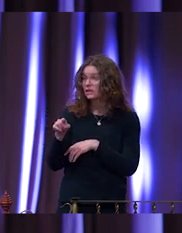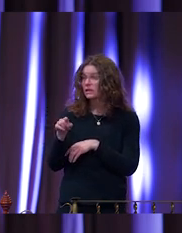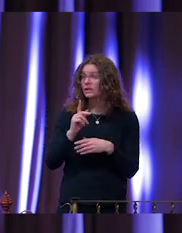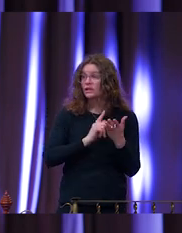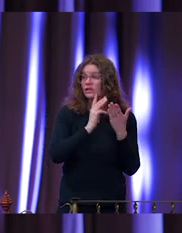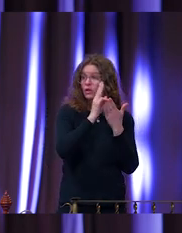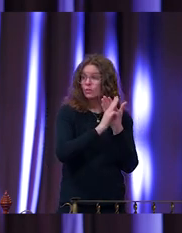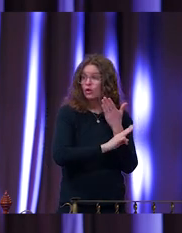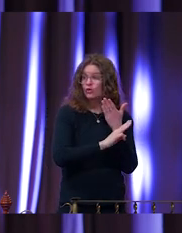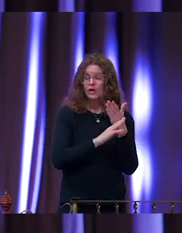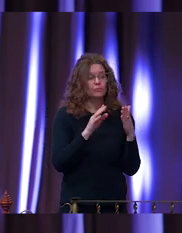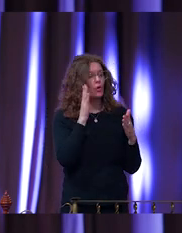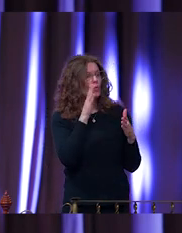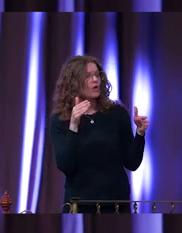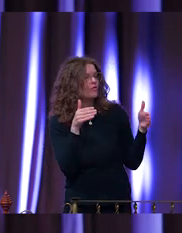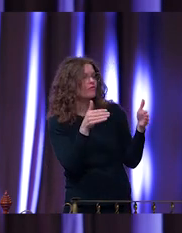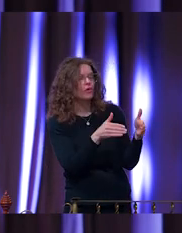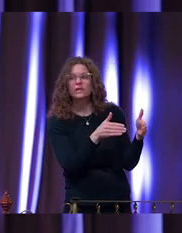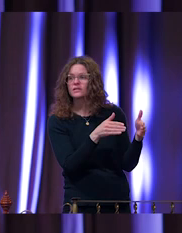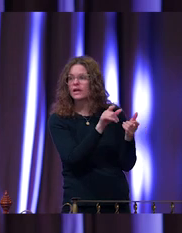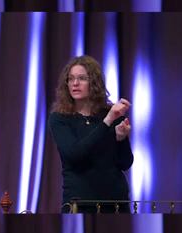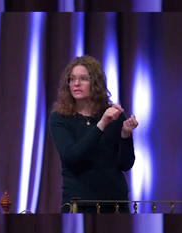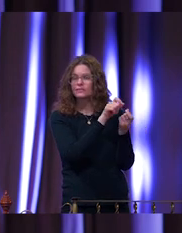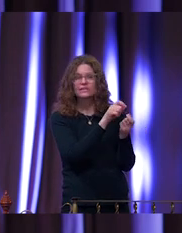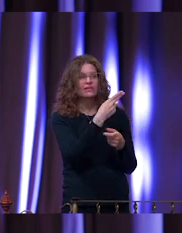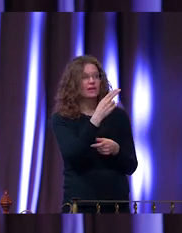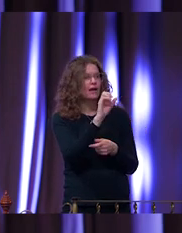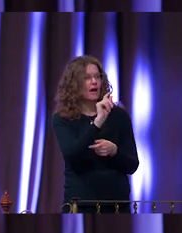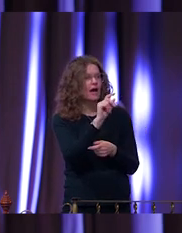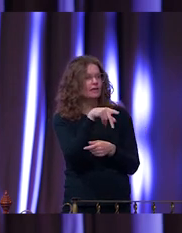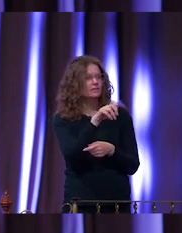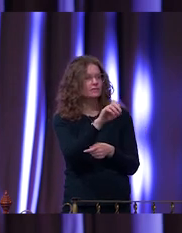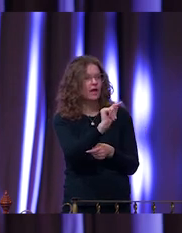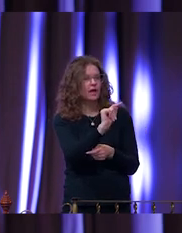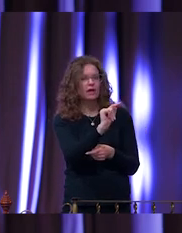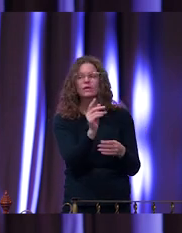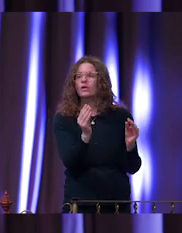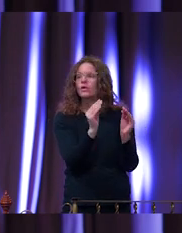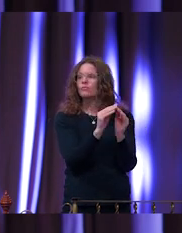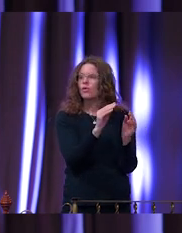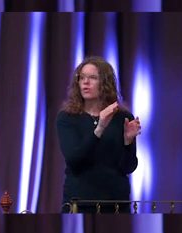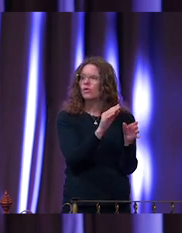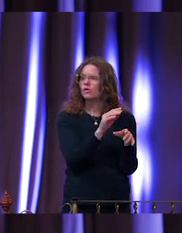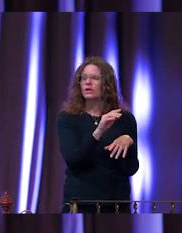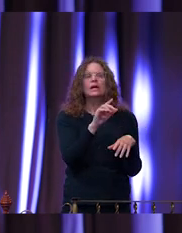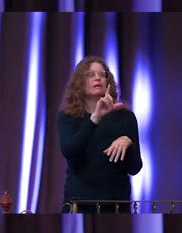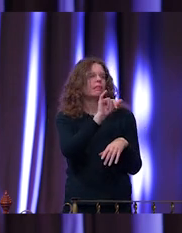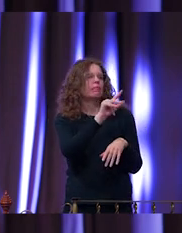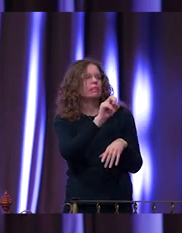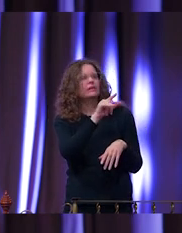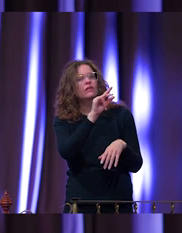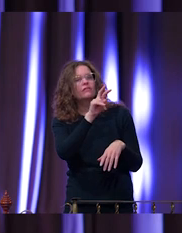to focus on these particular hotspots, which he thought would be like Little Village, Pilsen,